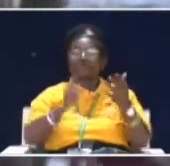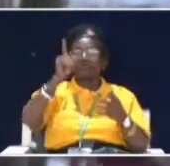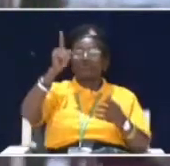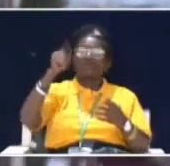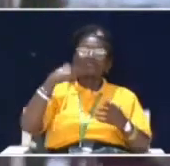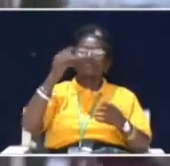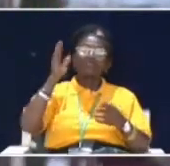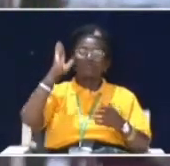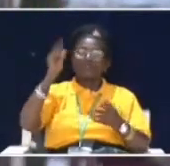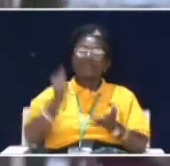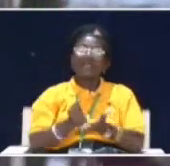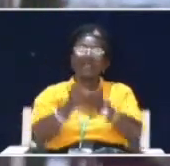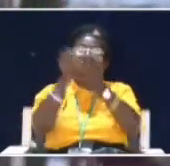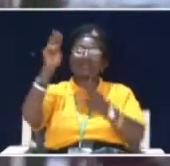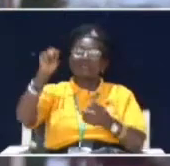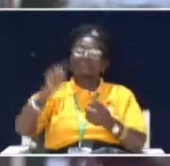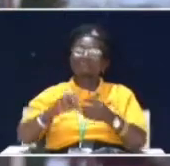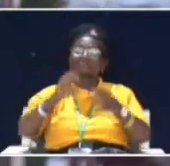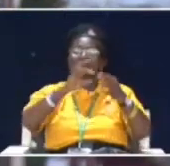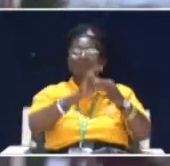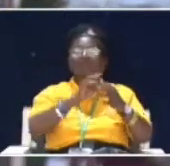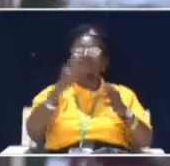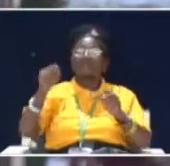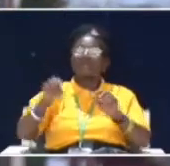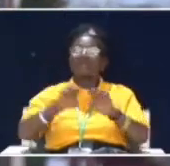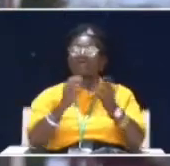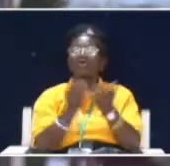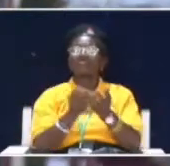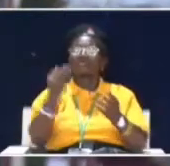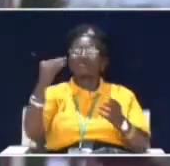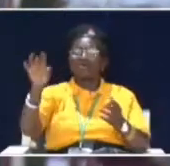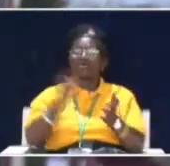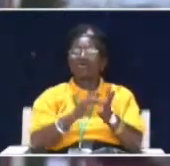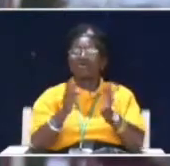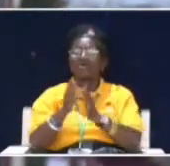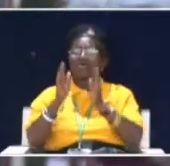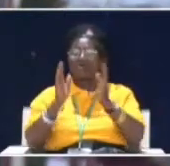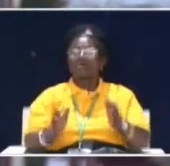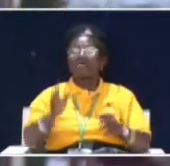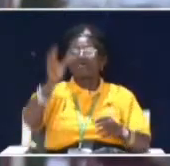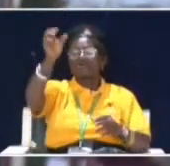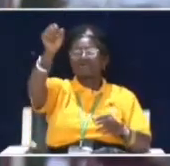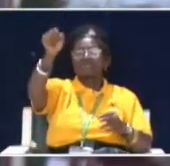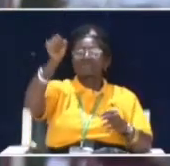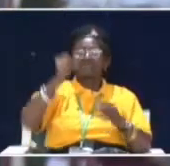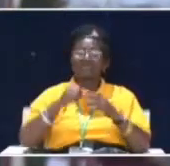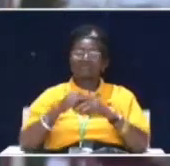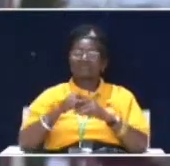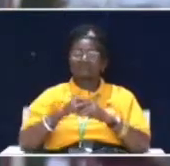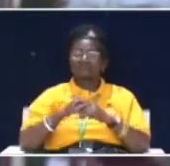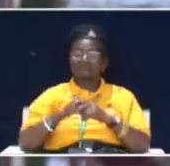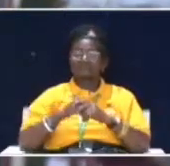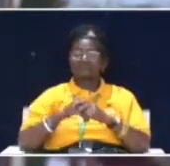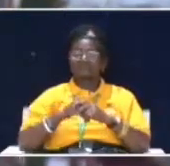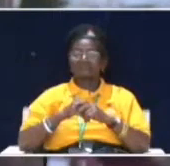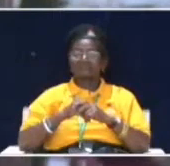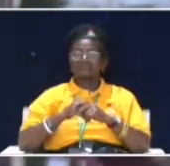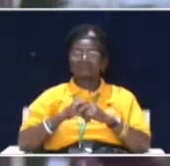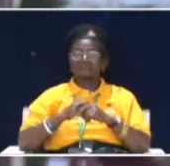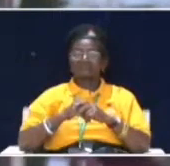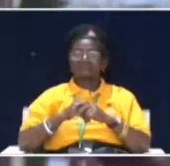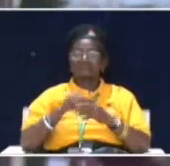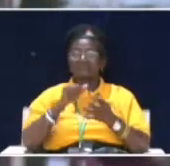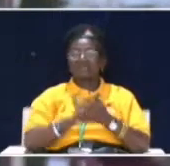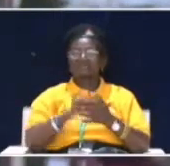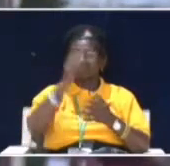him to join the company of Christians. O wa eni to le mu lo lati darapo mo awon omo Olorun. That's why